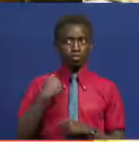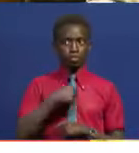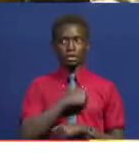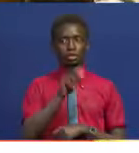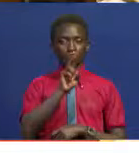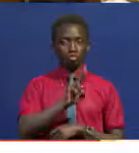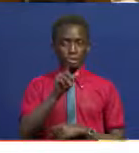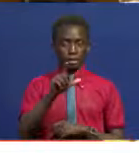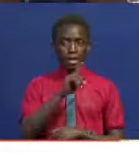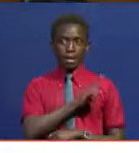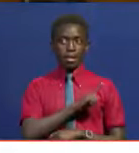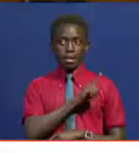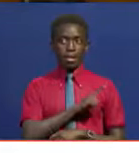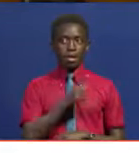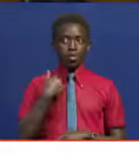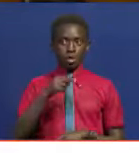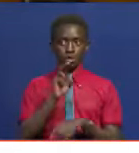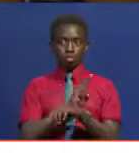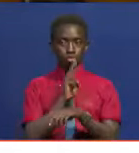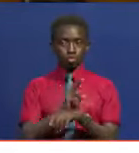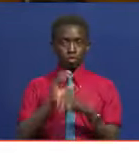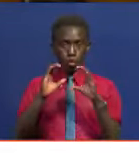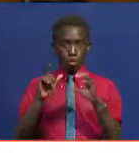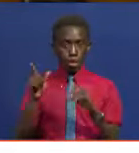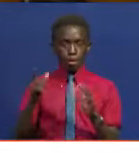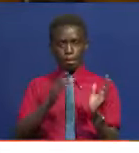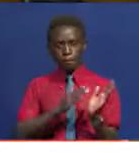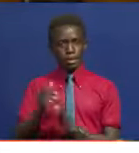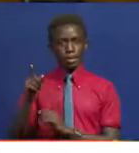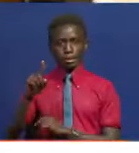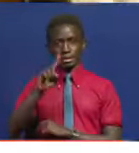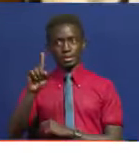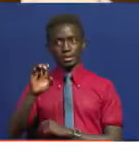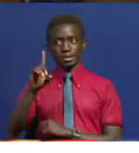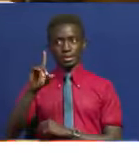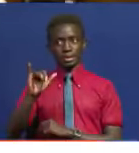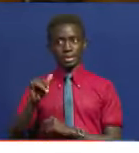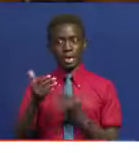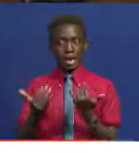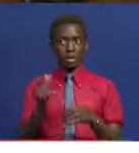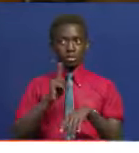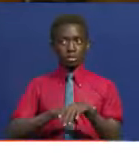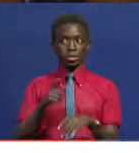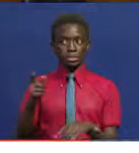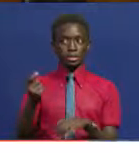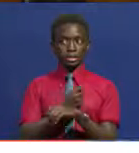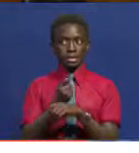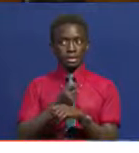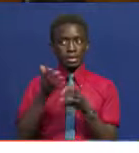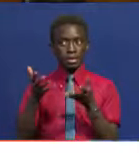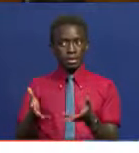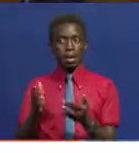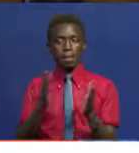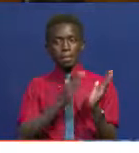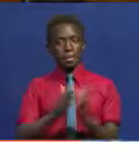this coach as we prepare Zeddy for this period that we'll be now training here,